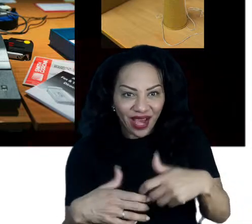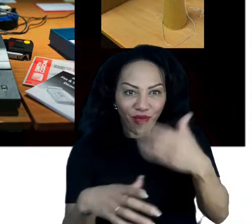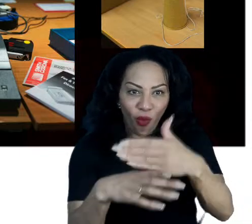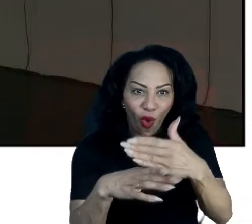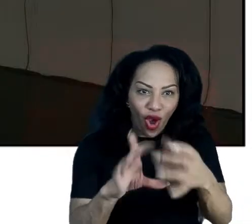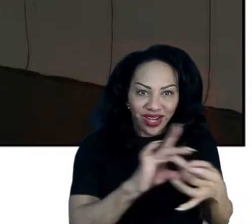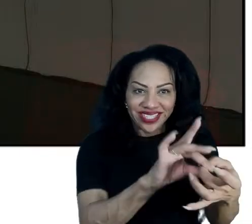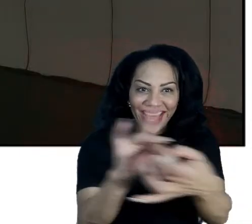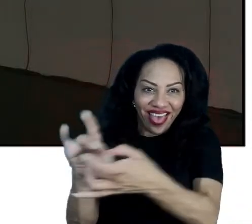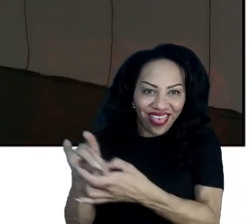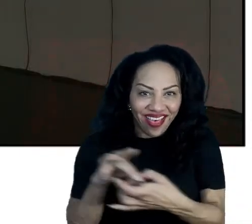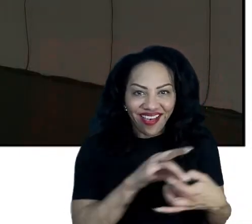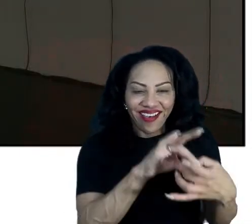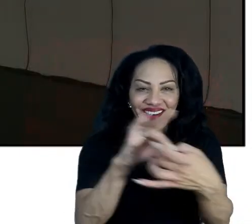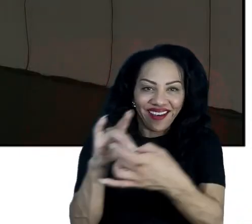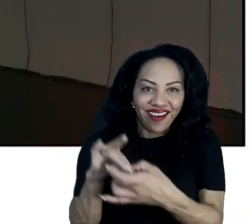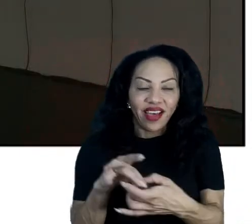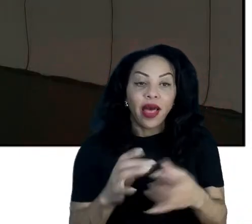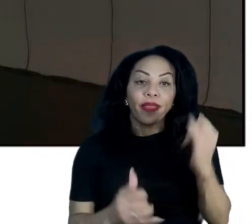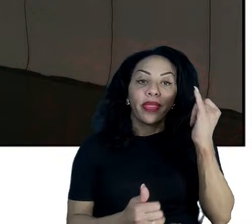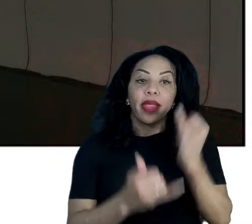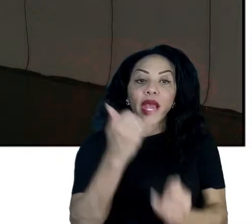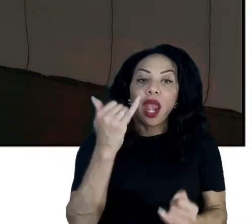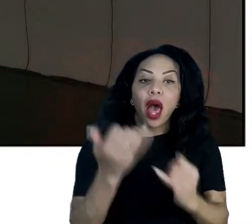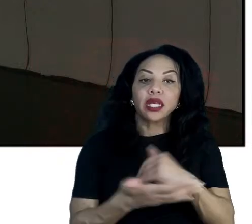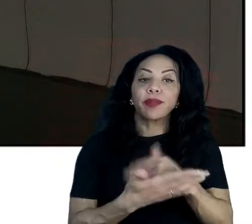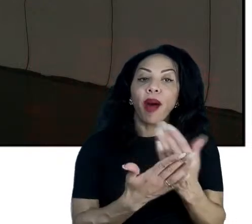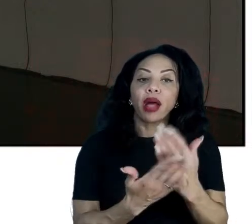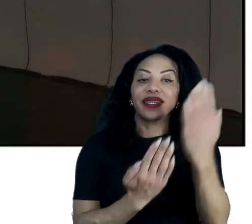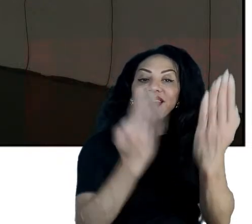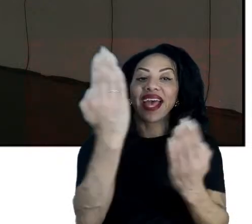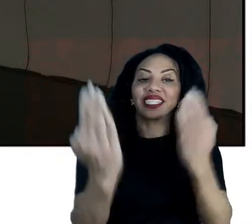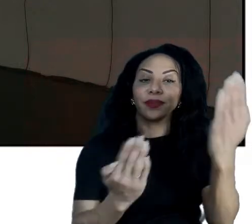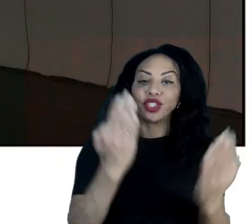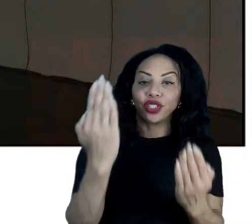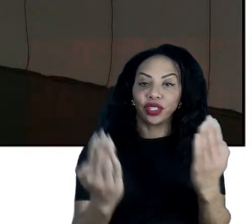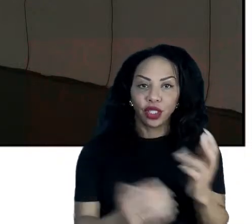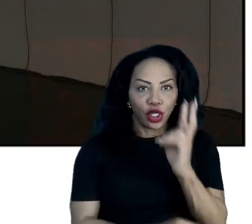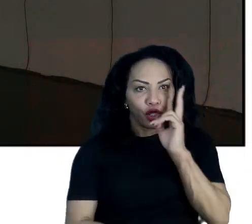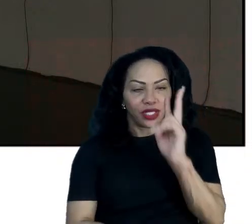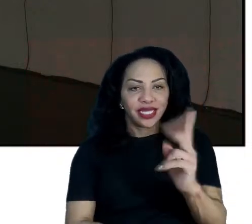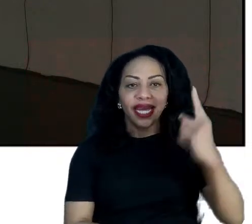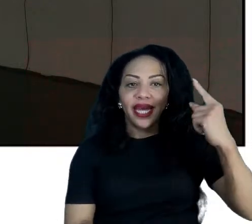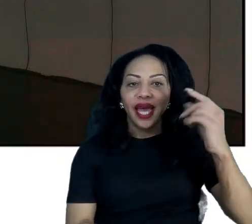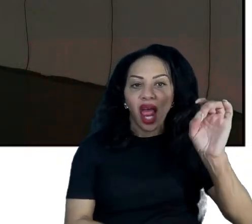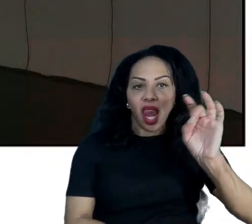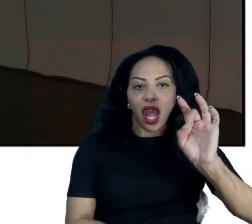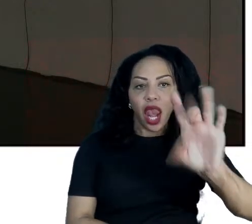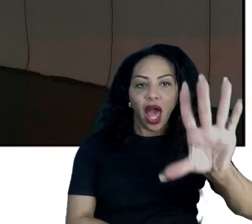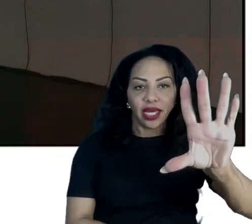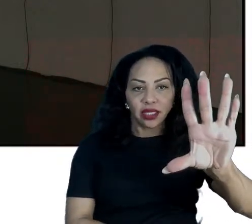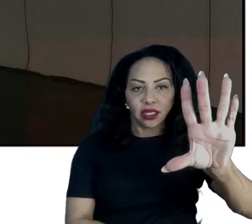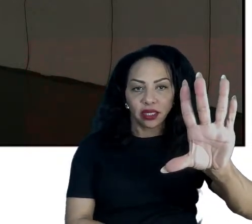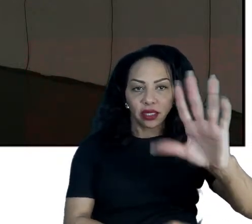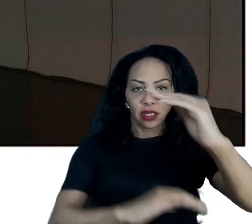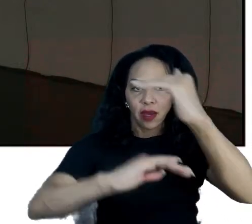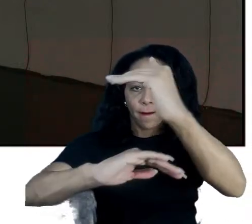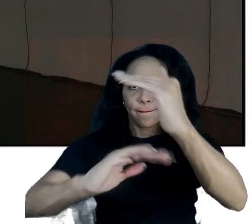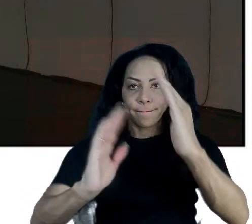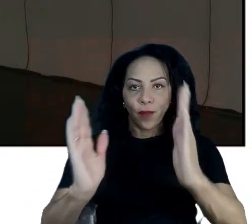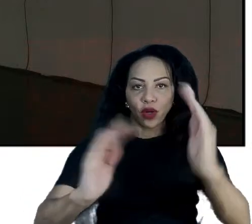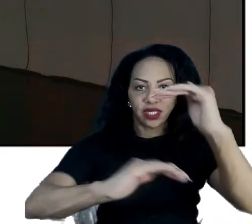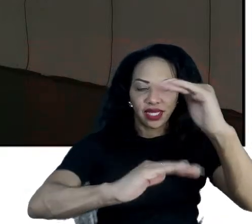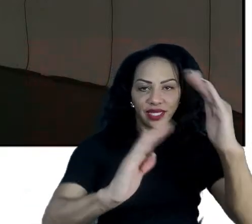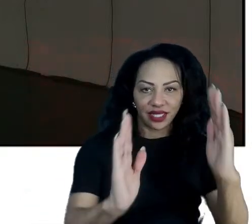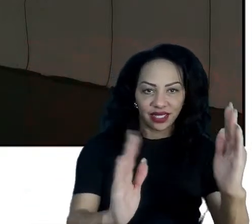last element of the exhibition. There was these light boxes. So I took photographs of faxes that were fading